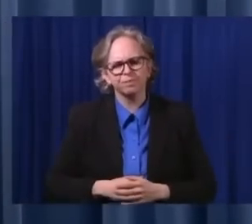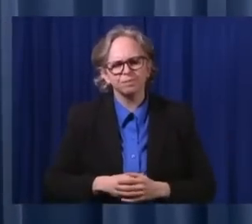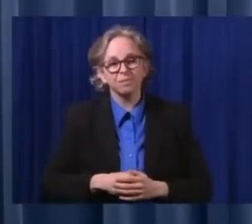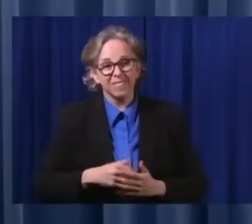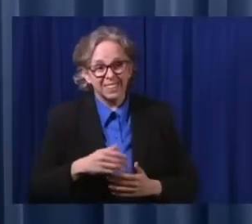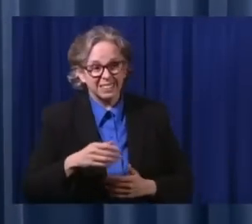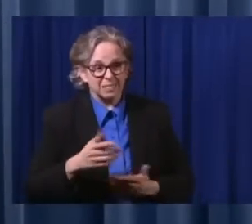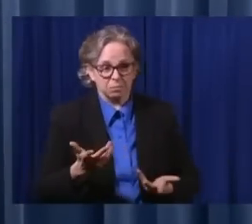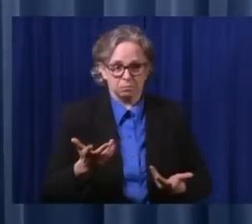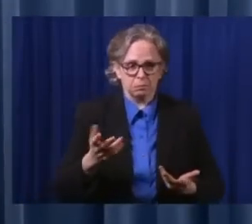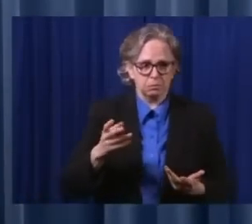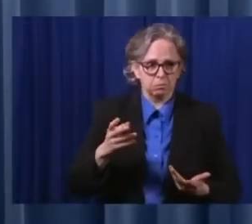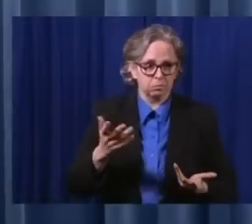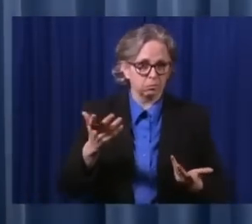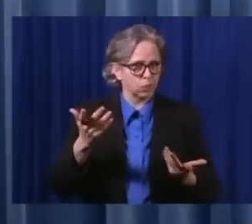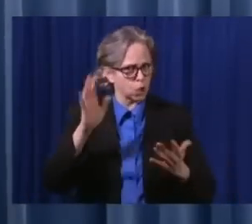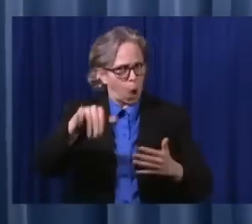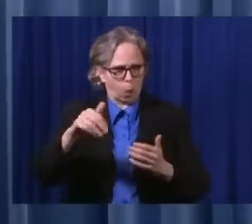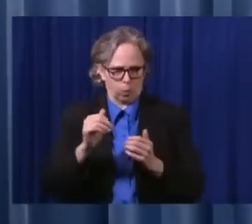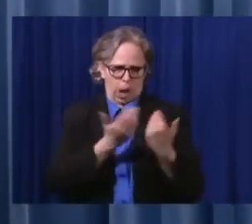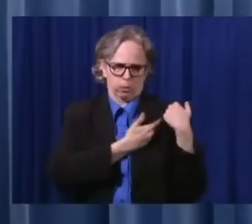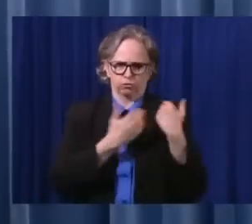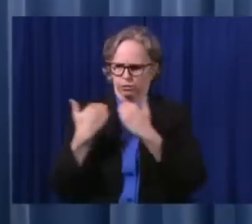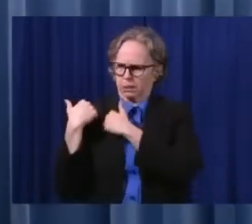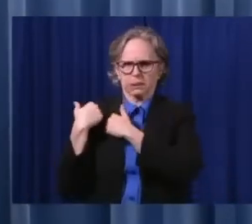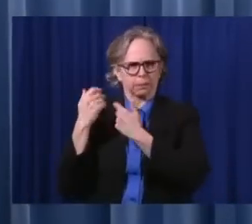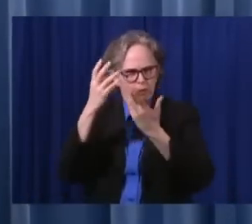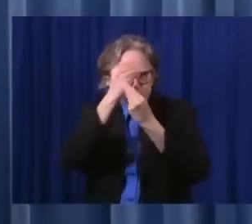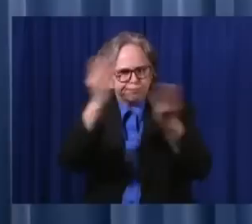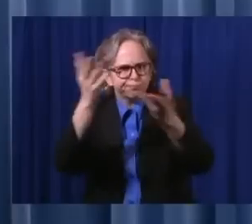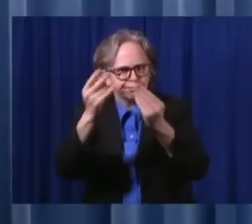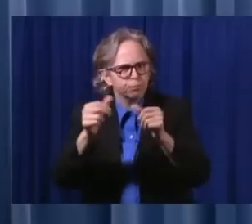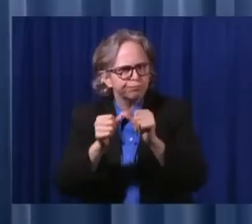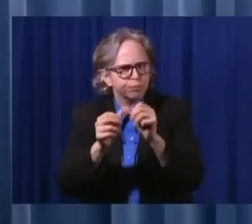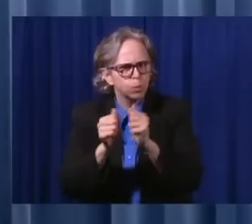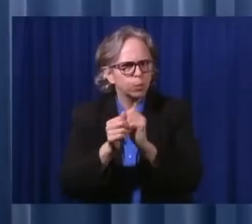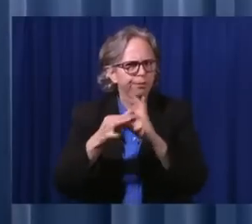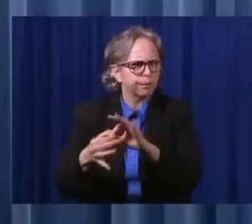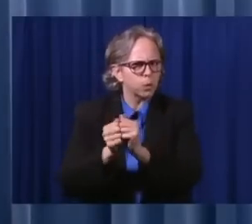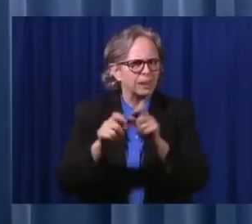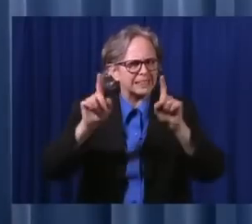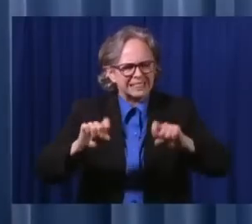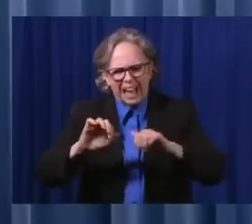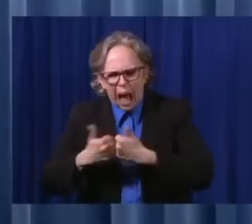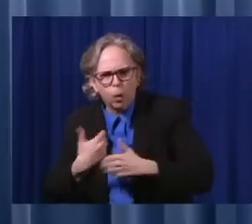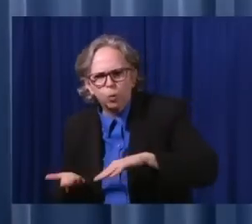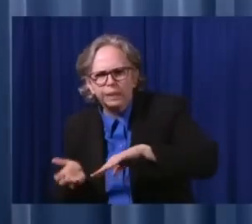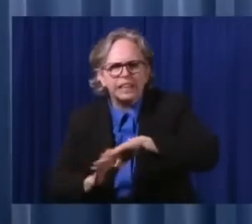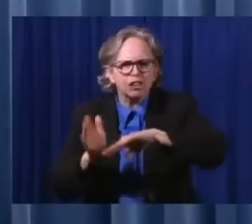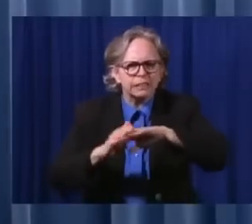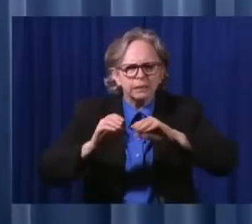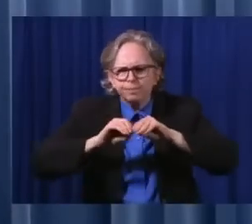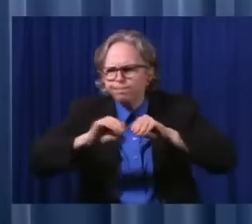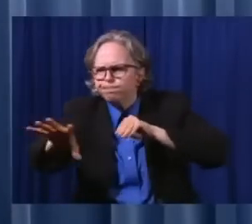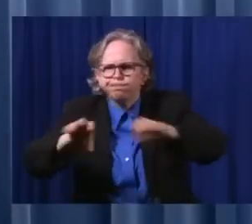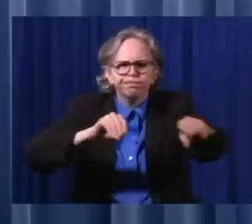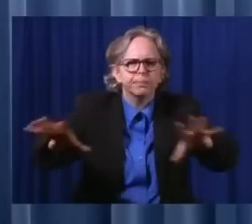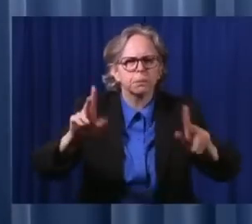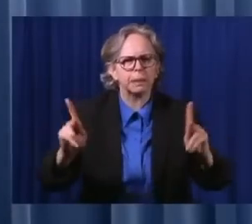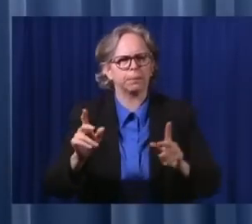you what we're doing to bring more testing to the state of Ohio. At the front line